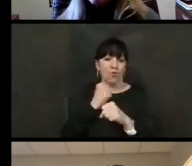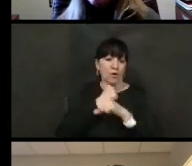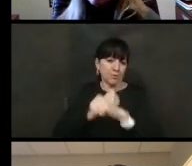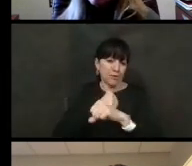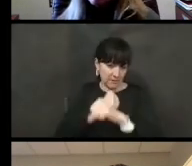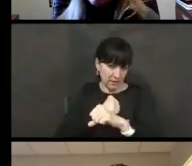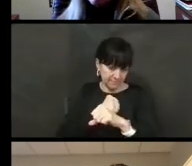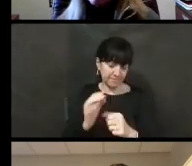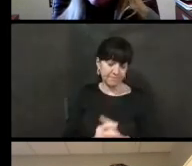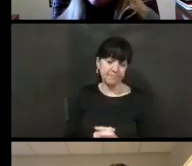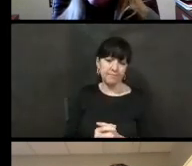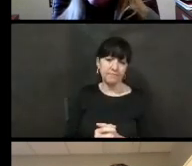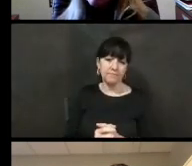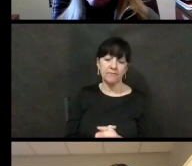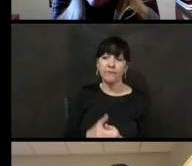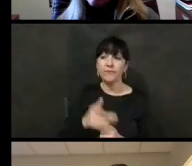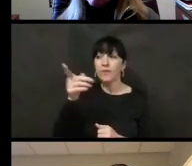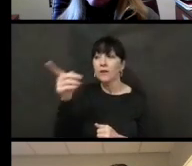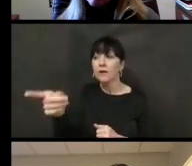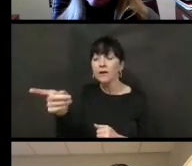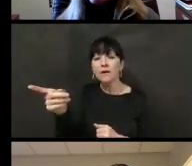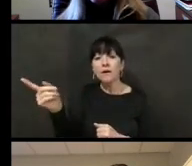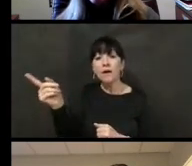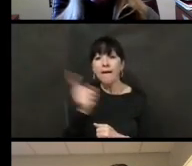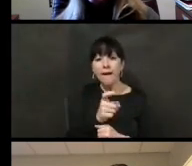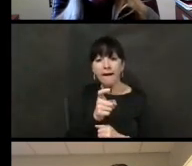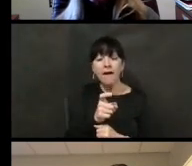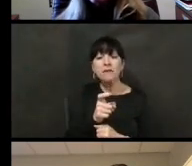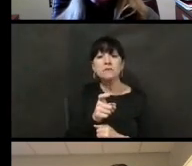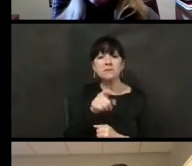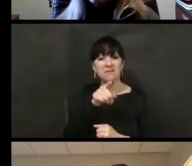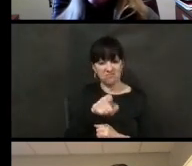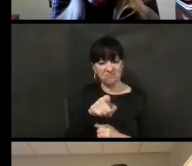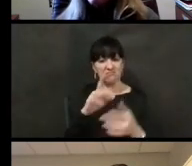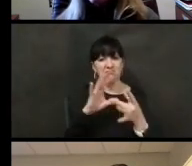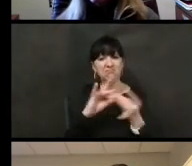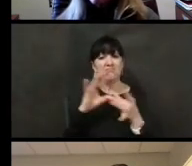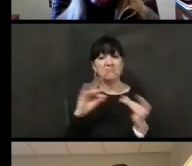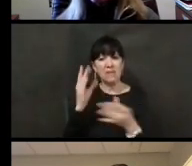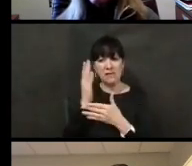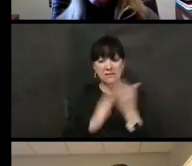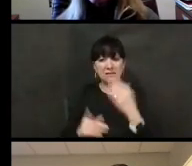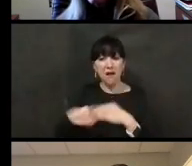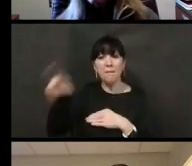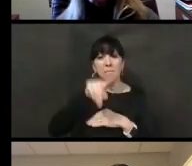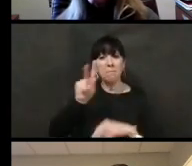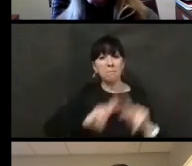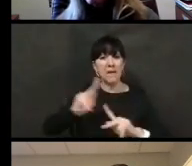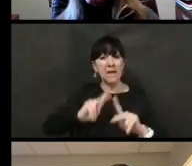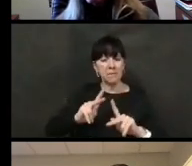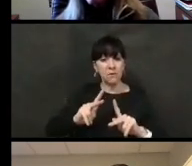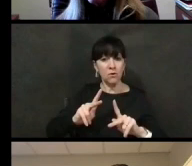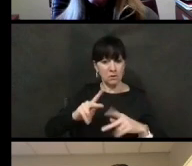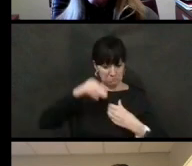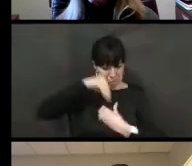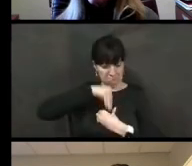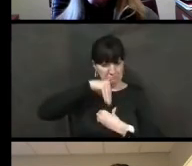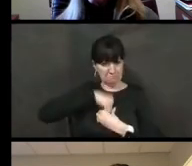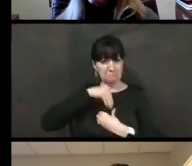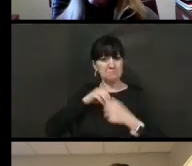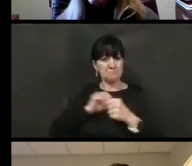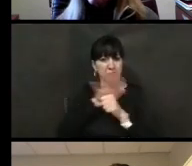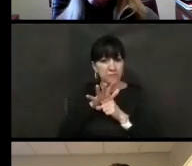begin testing on those who are asymptomatic? They don't know that they're spreading the virus. And I think that we've done some asymptomatic